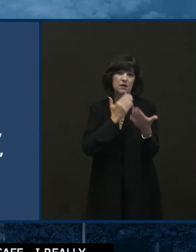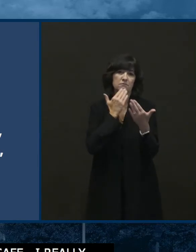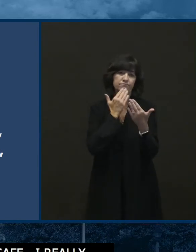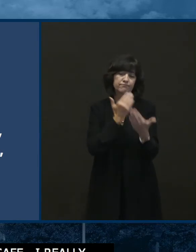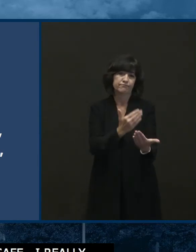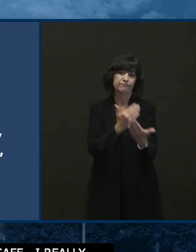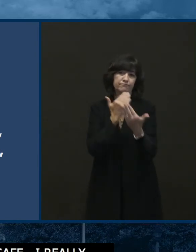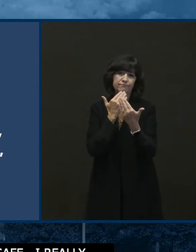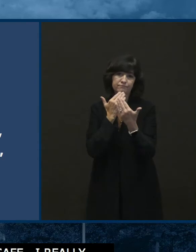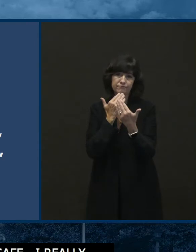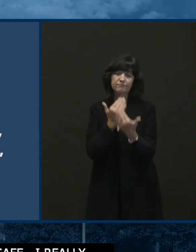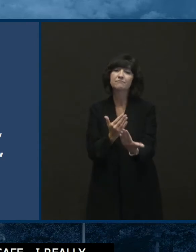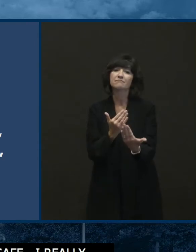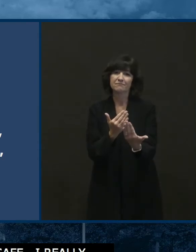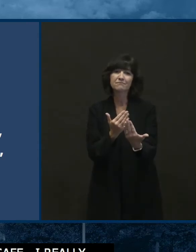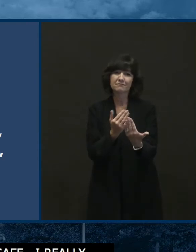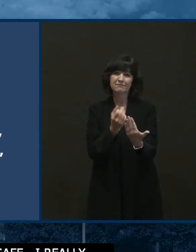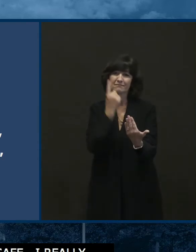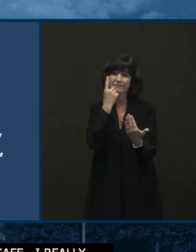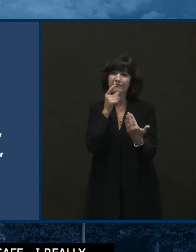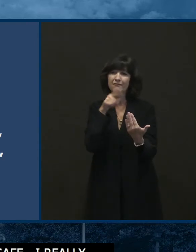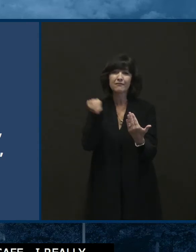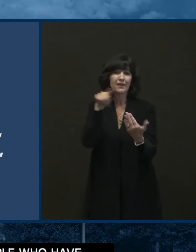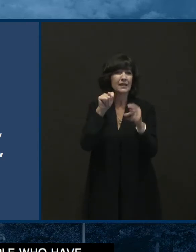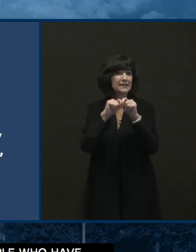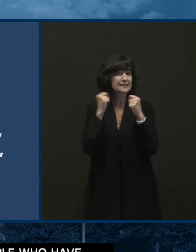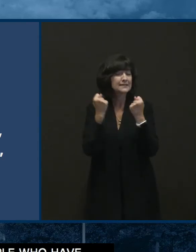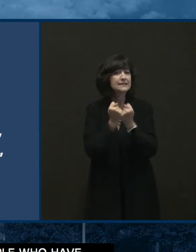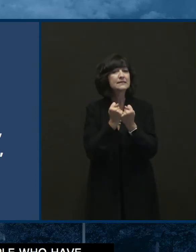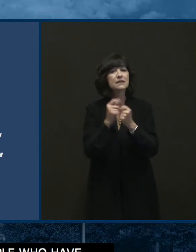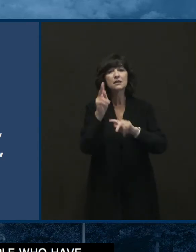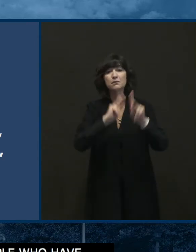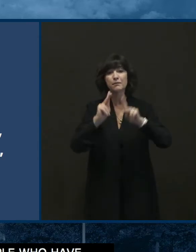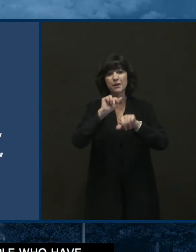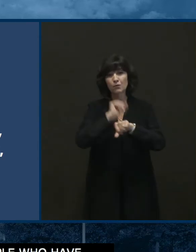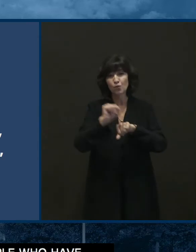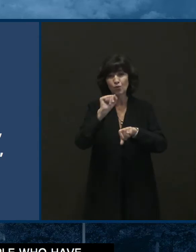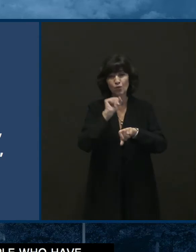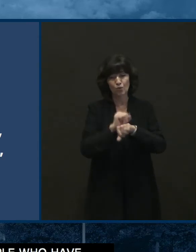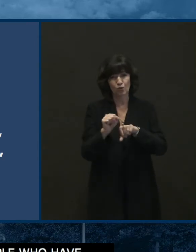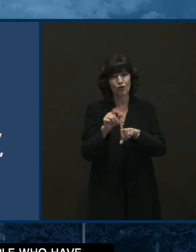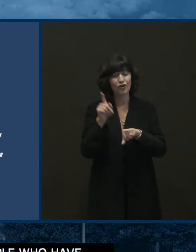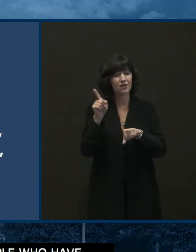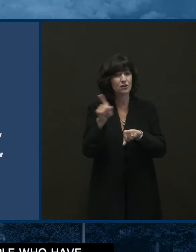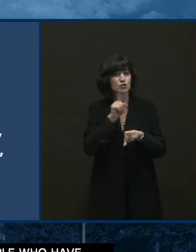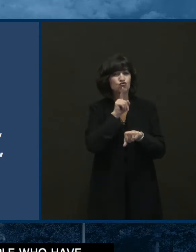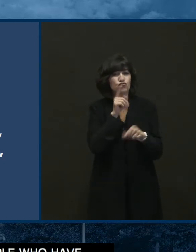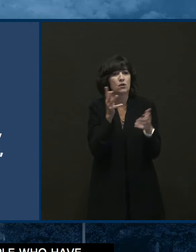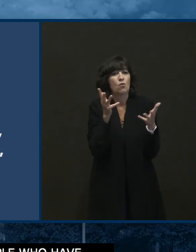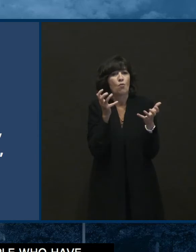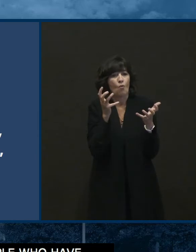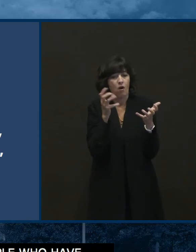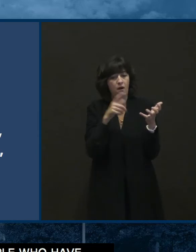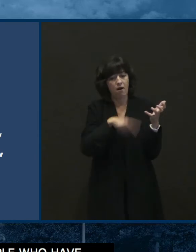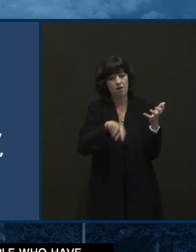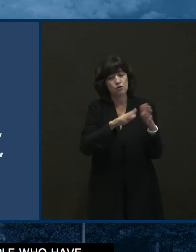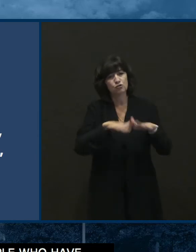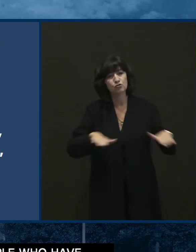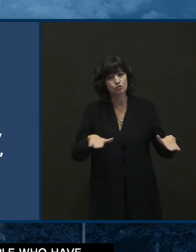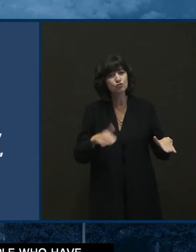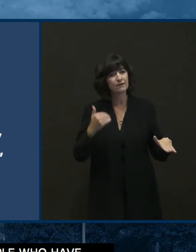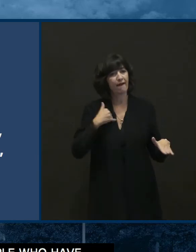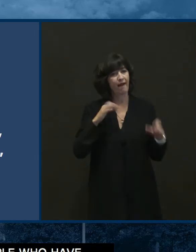people who have worked on teams to make sure that we can educate our children this year. Our child care providers are our partners,